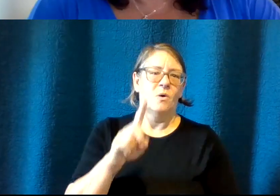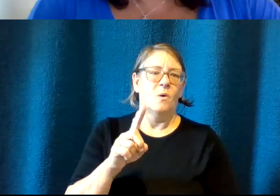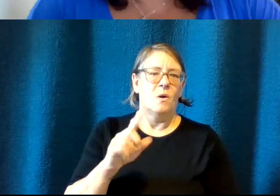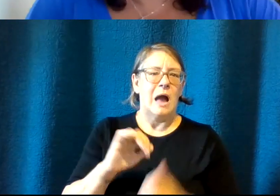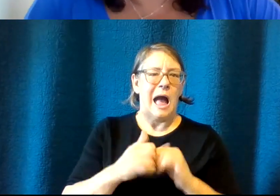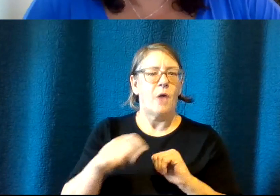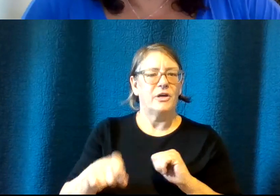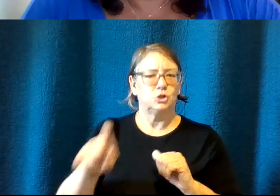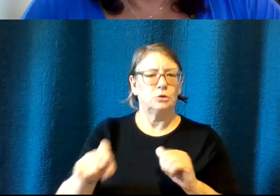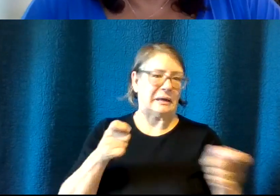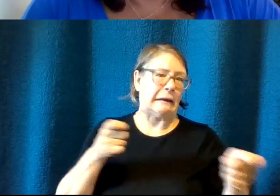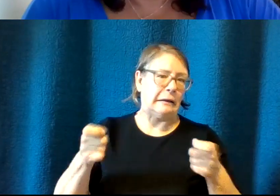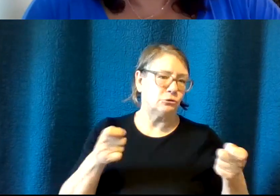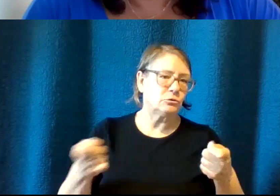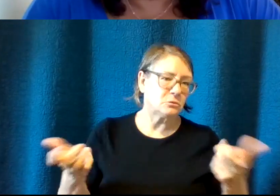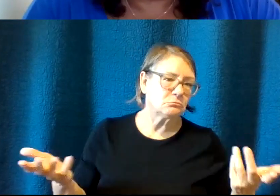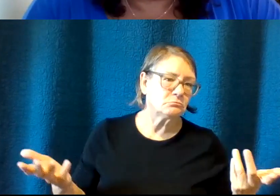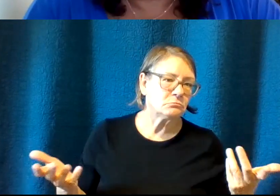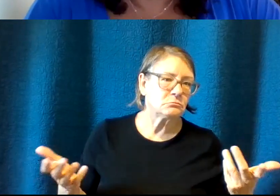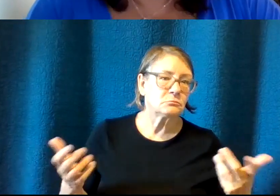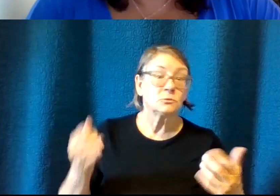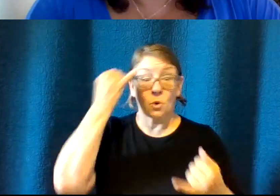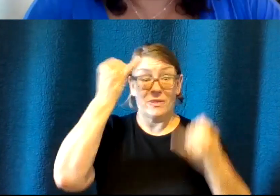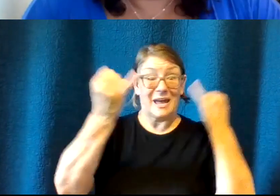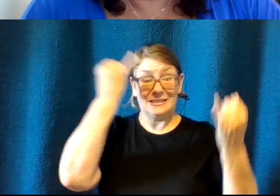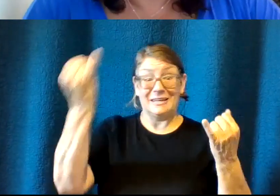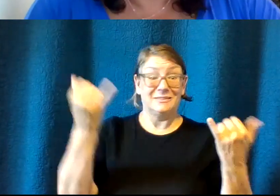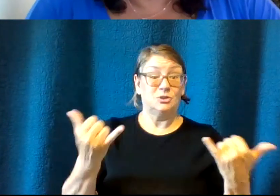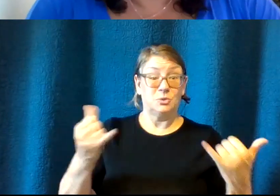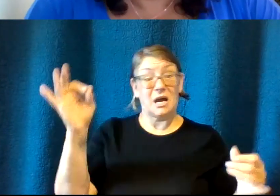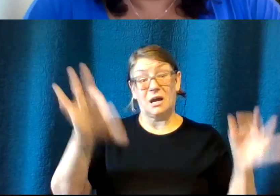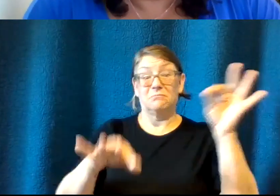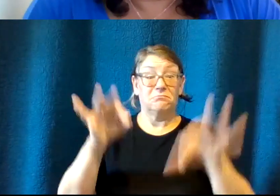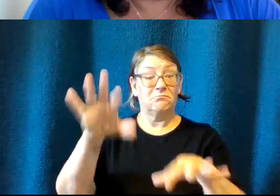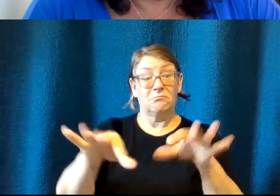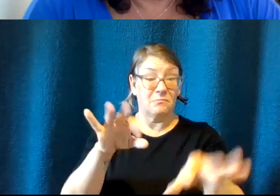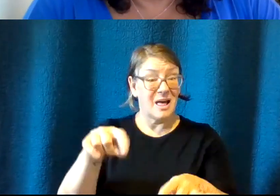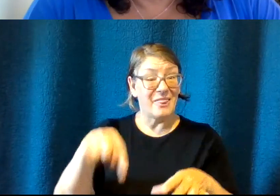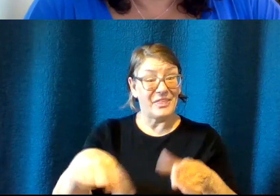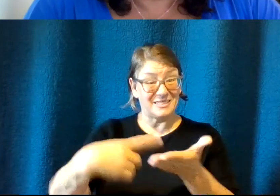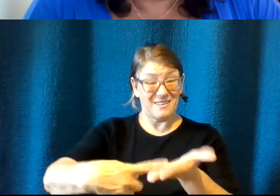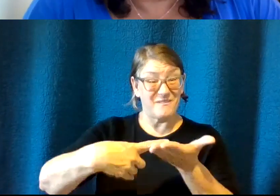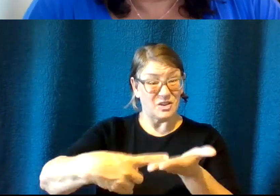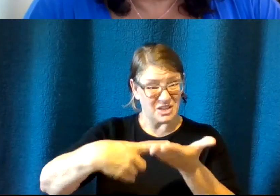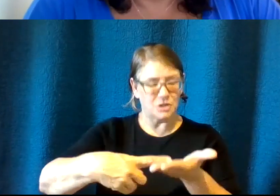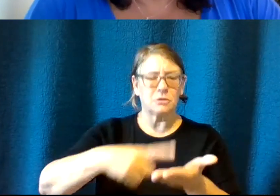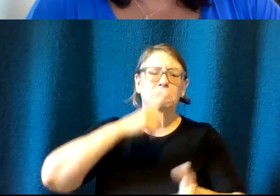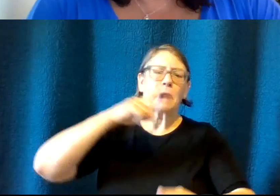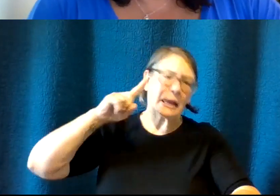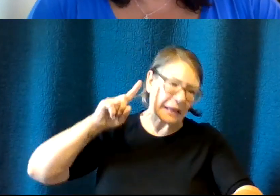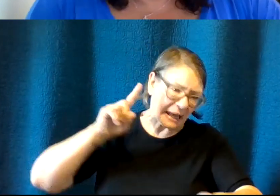this should be handled. And so the ideas that we're giving to Sarah, this conversation, I assure